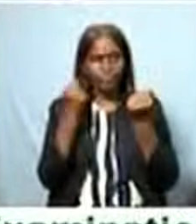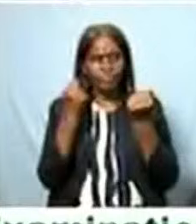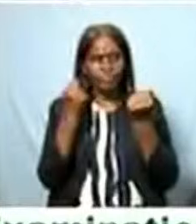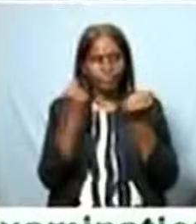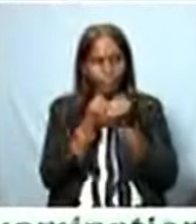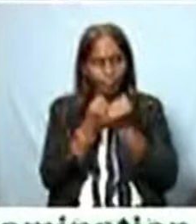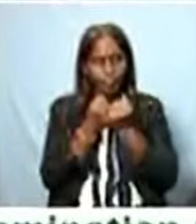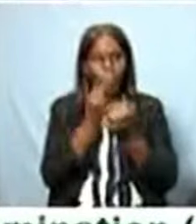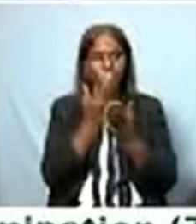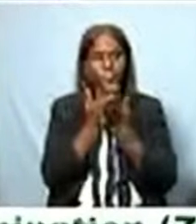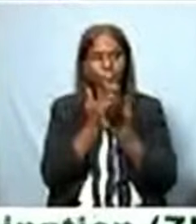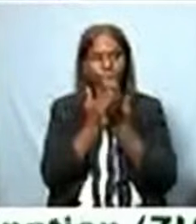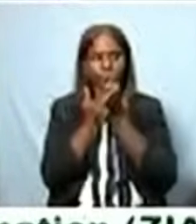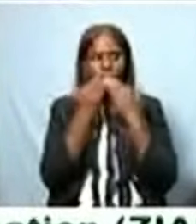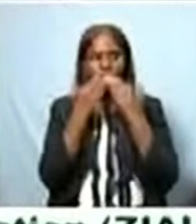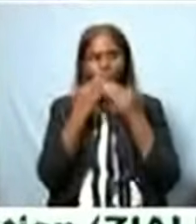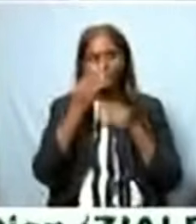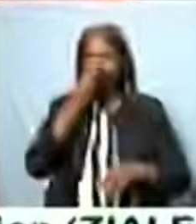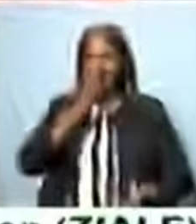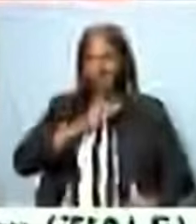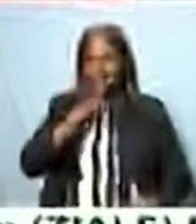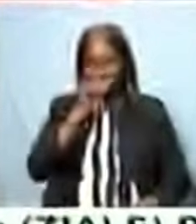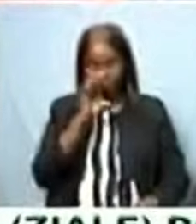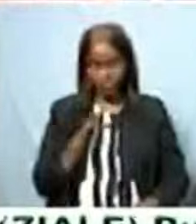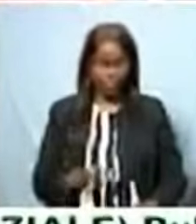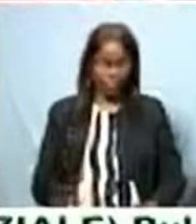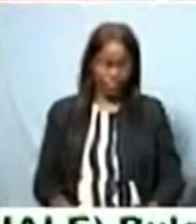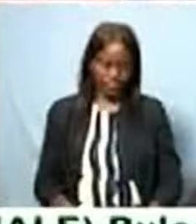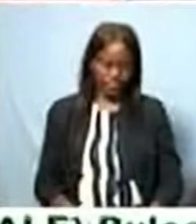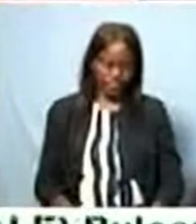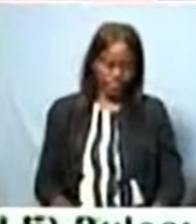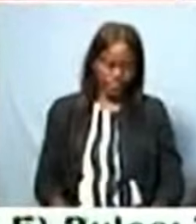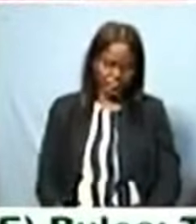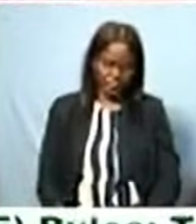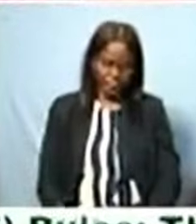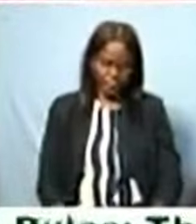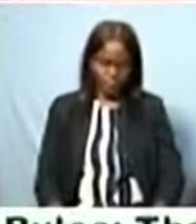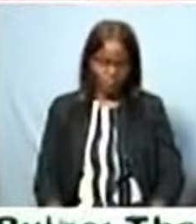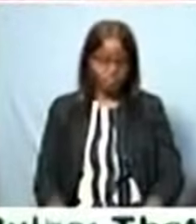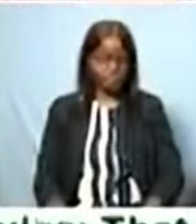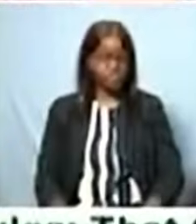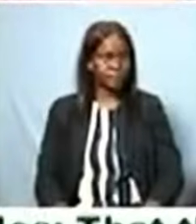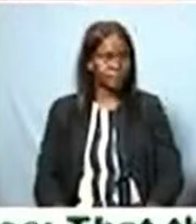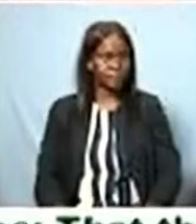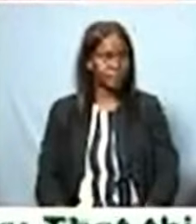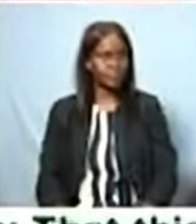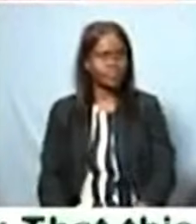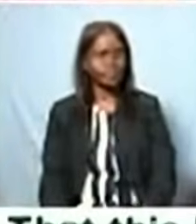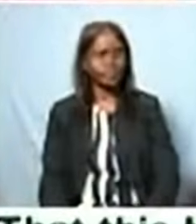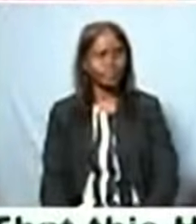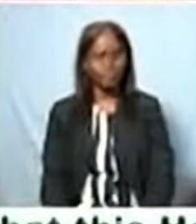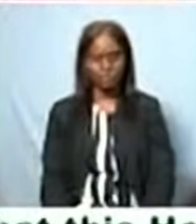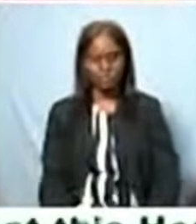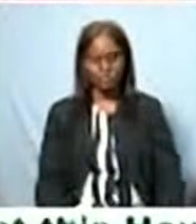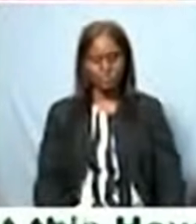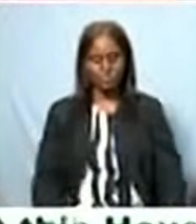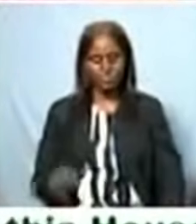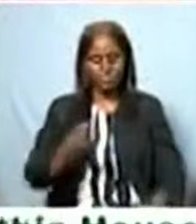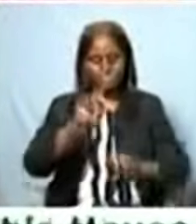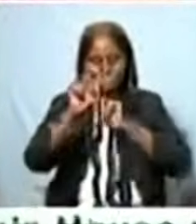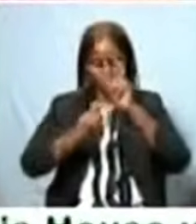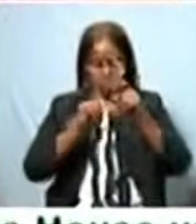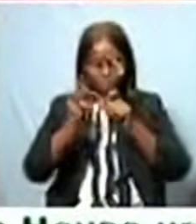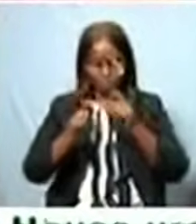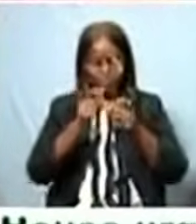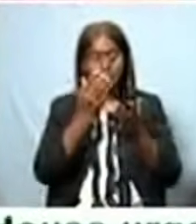Support the proposal. I thank you, Madam Speaker. Thank you. I put the question. The question